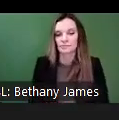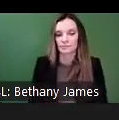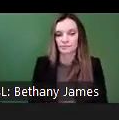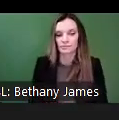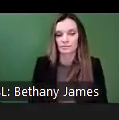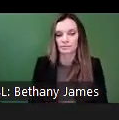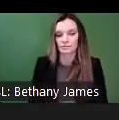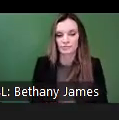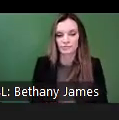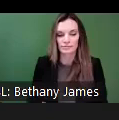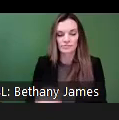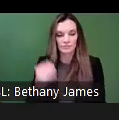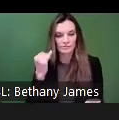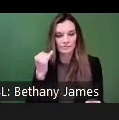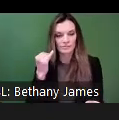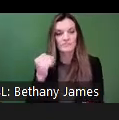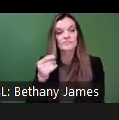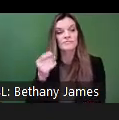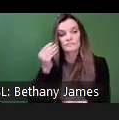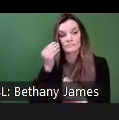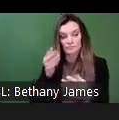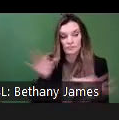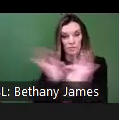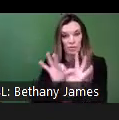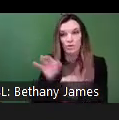to discuss and bring up with any attorney you talk with.